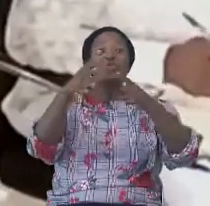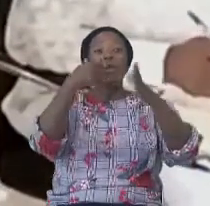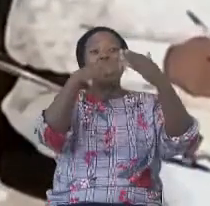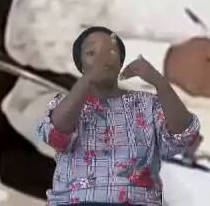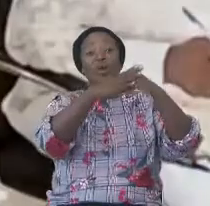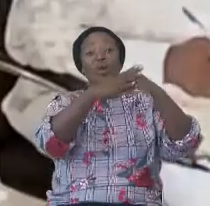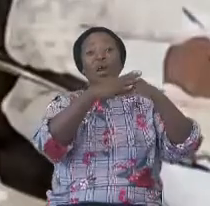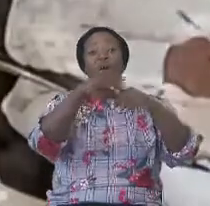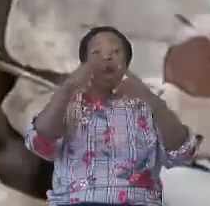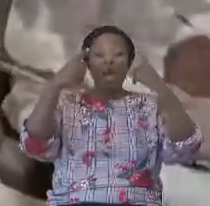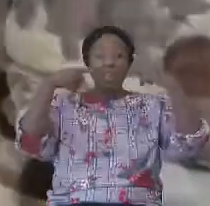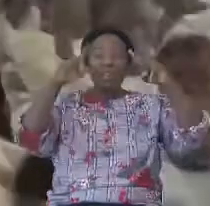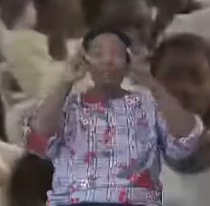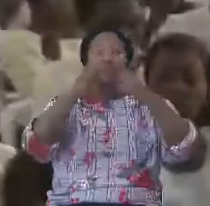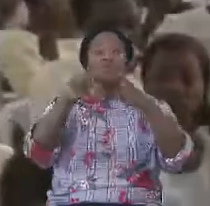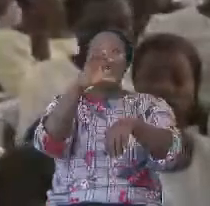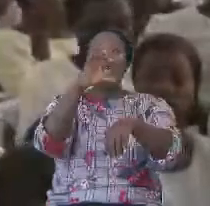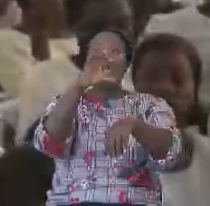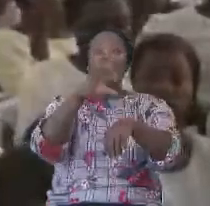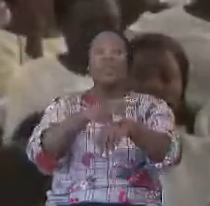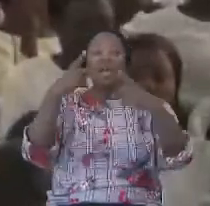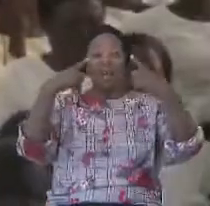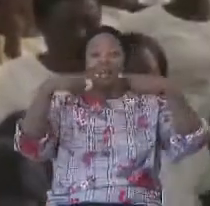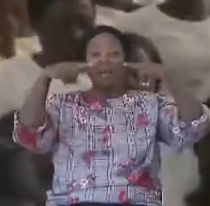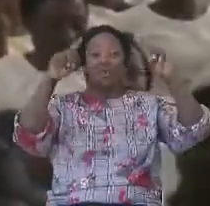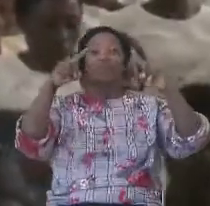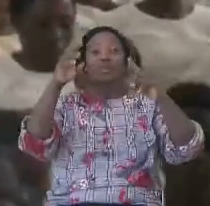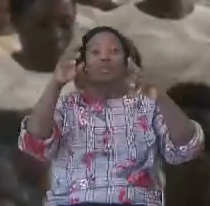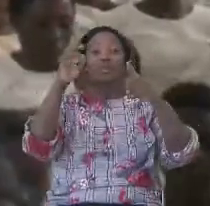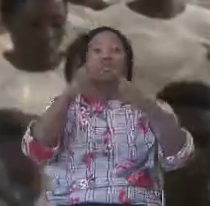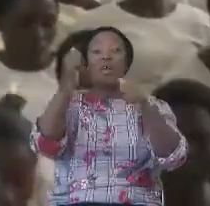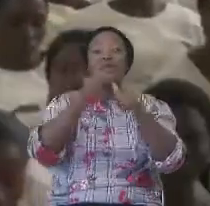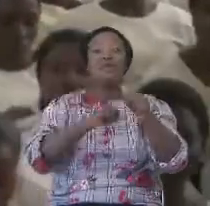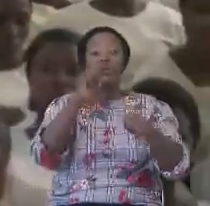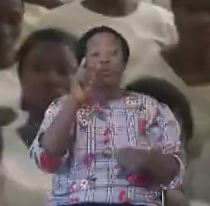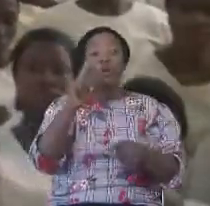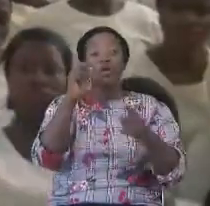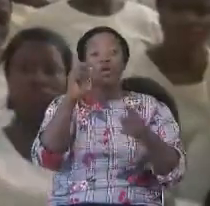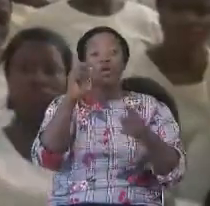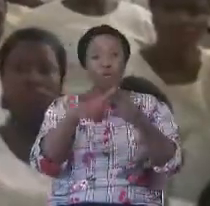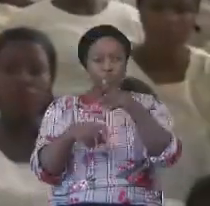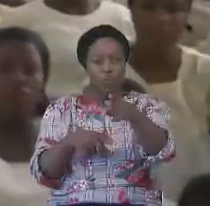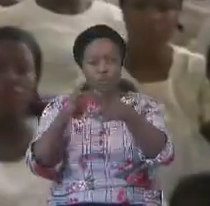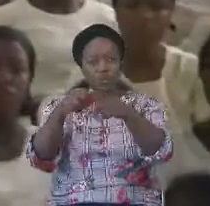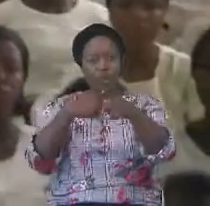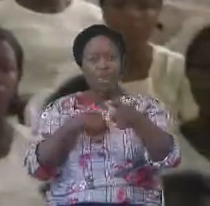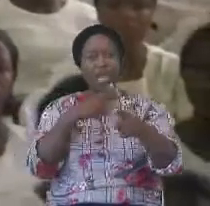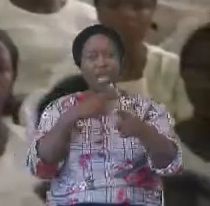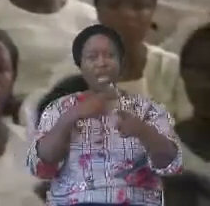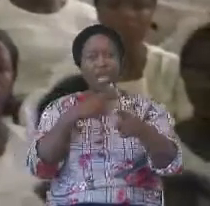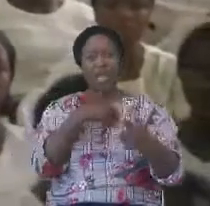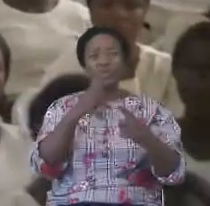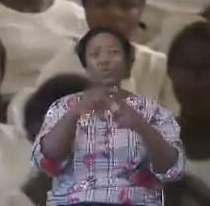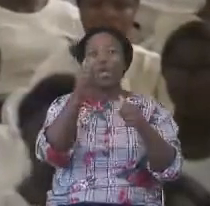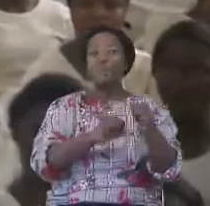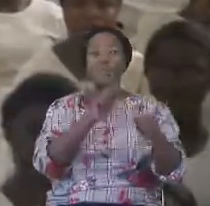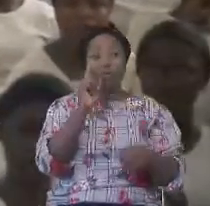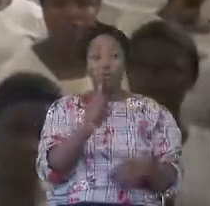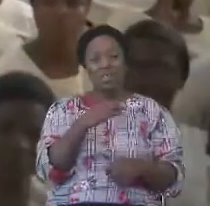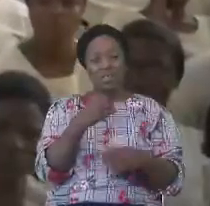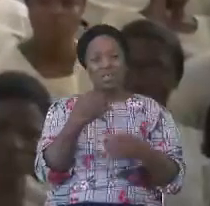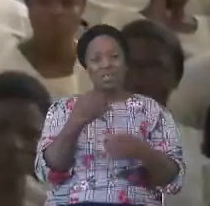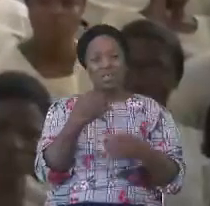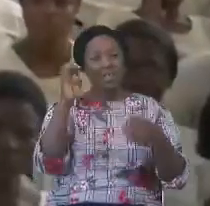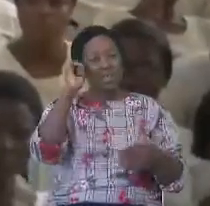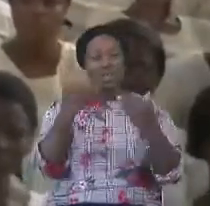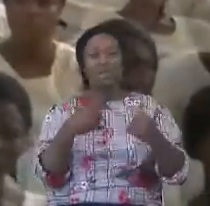whole universe, announcement to heaven, announcement to earth, announcement to